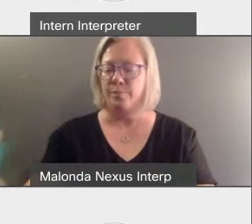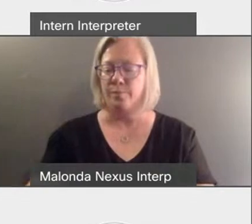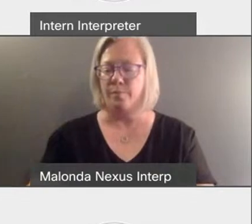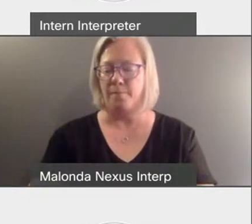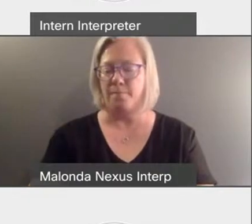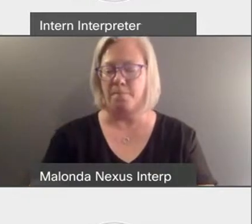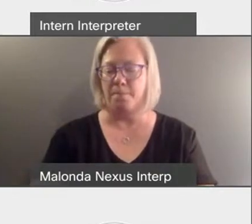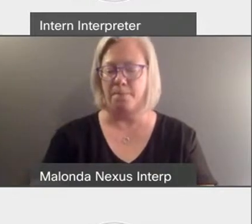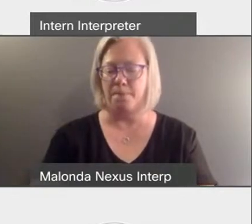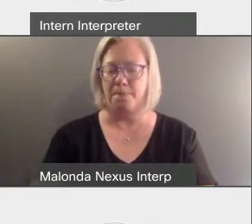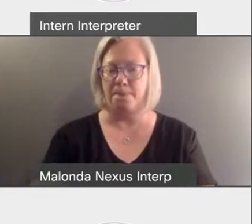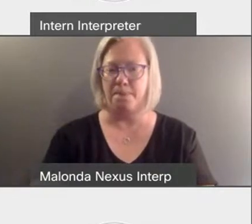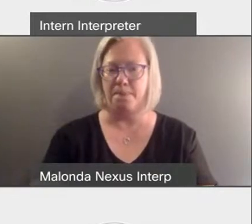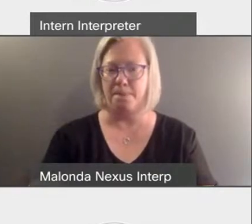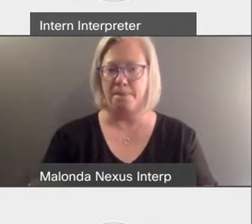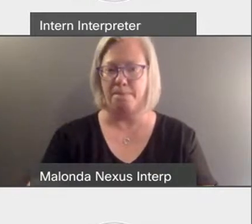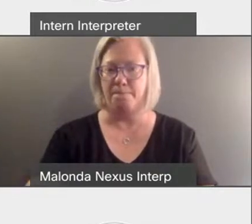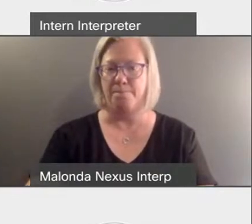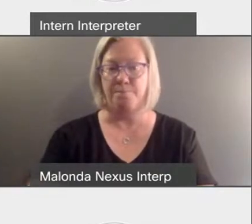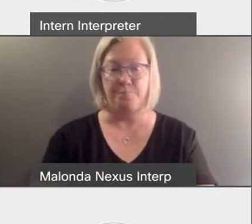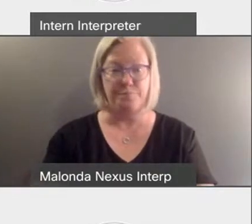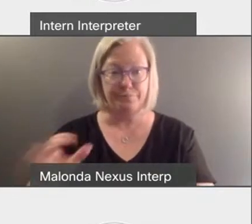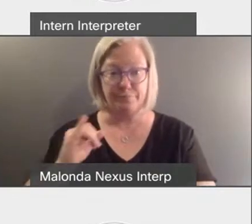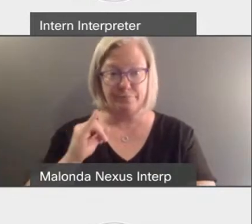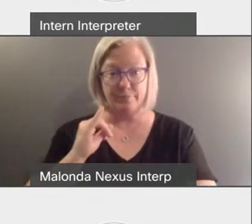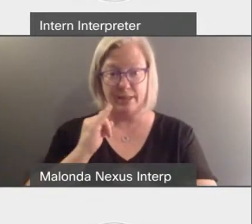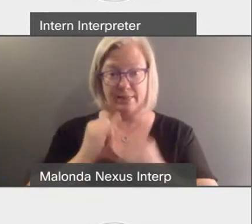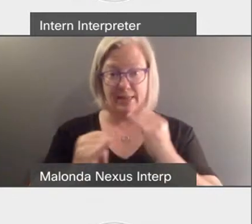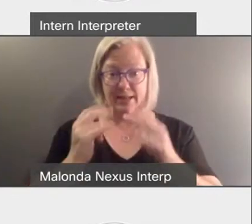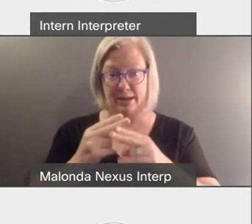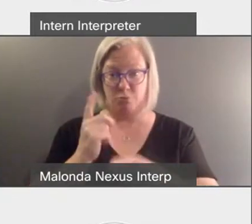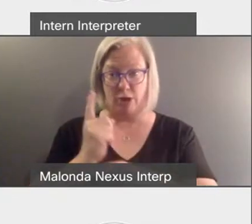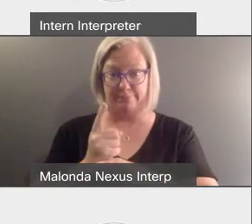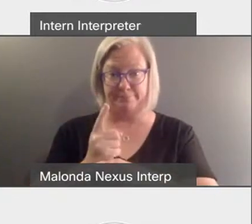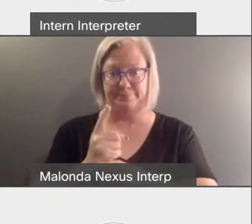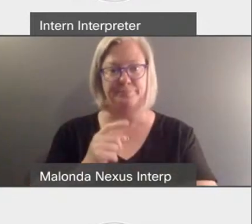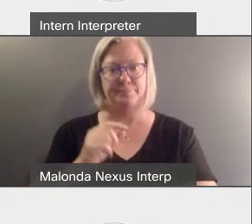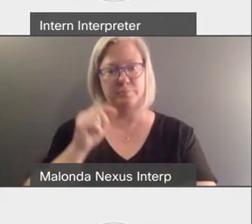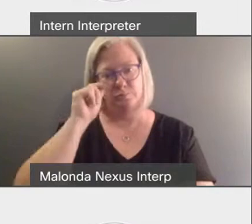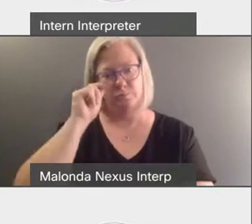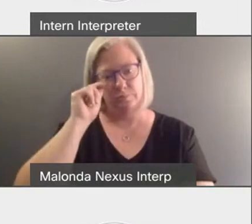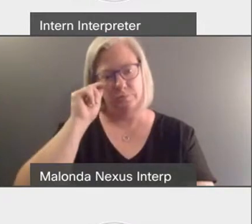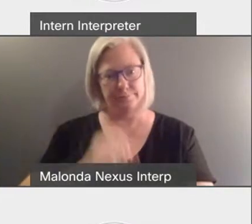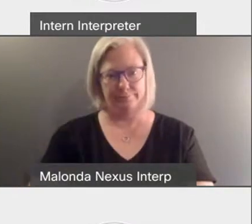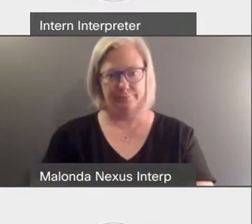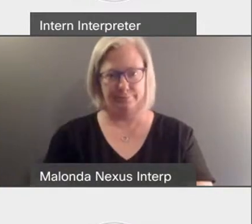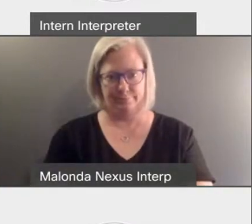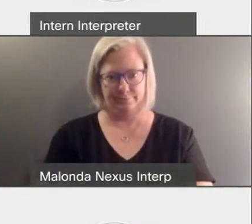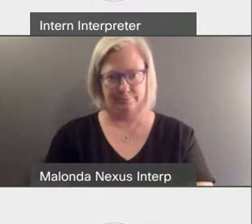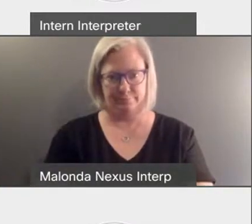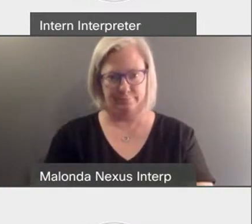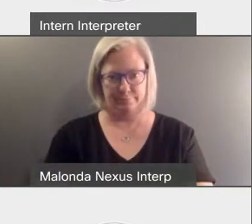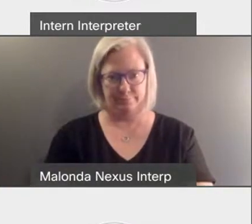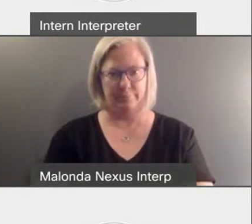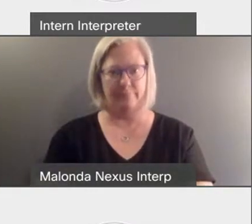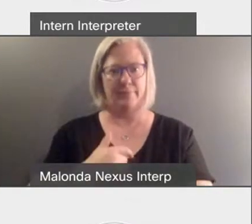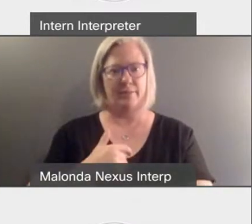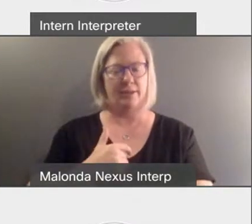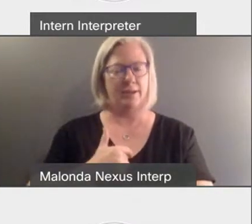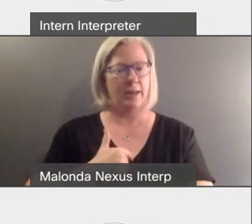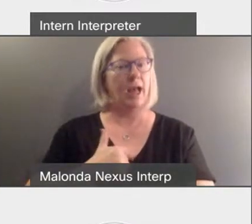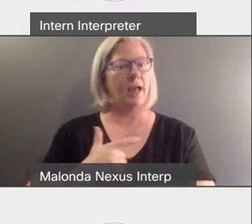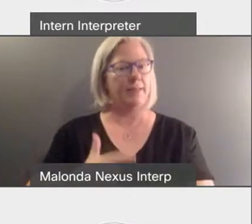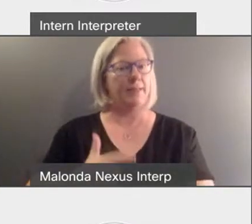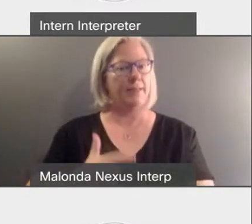Did I get your last name correctly? Bush. I'm a resident of